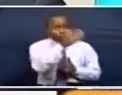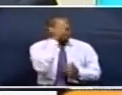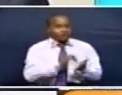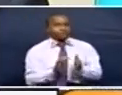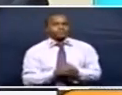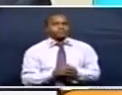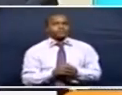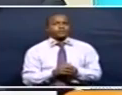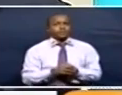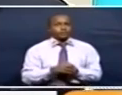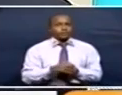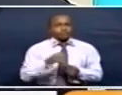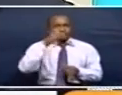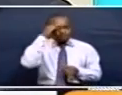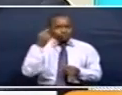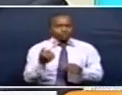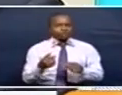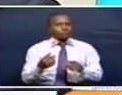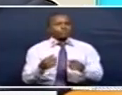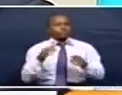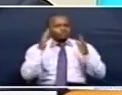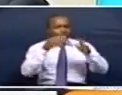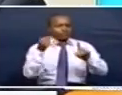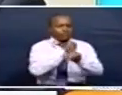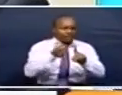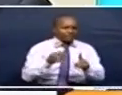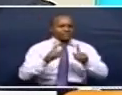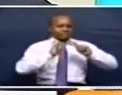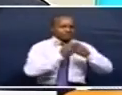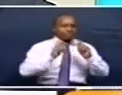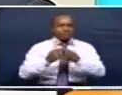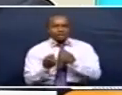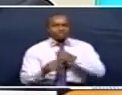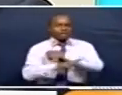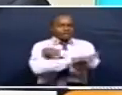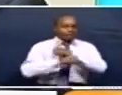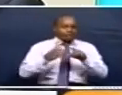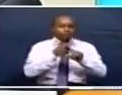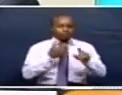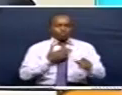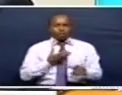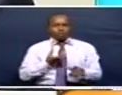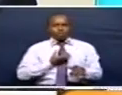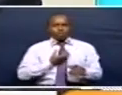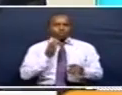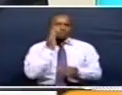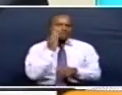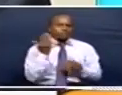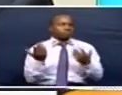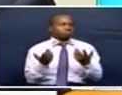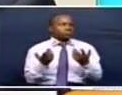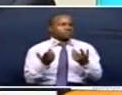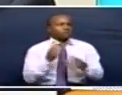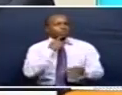Absolutely. Because we resort to violence, we resort to tribalism, we resort to stealing from our own mothers, we resort to this kind of